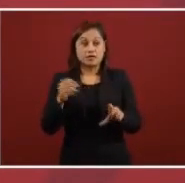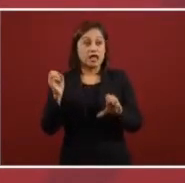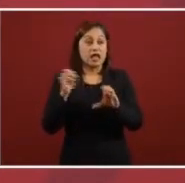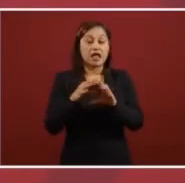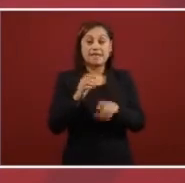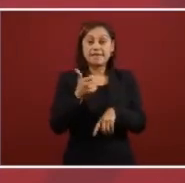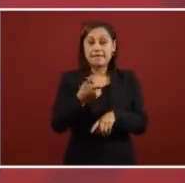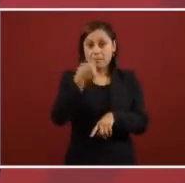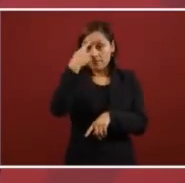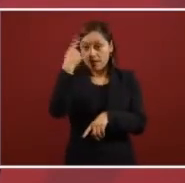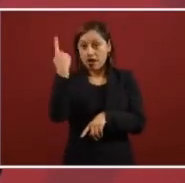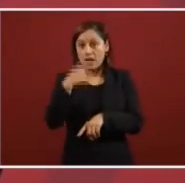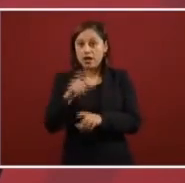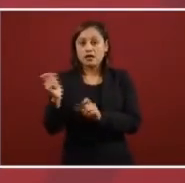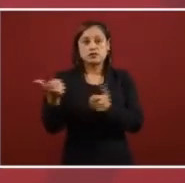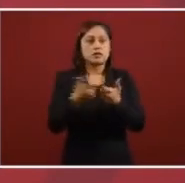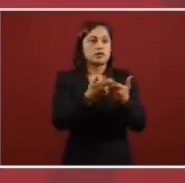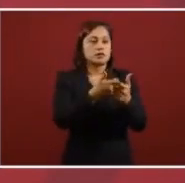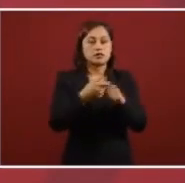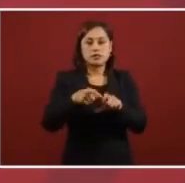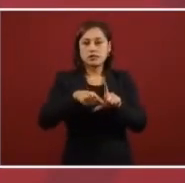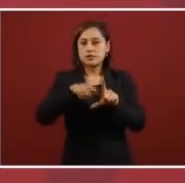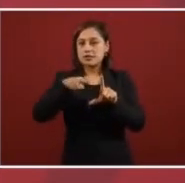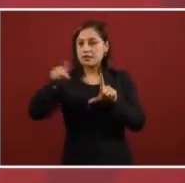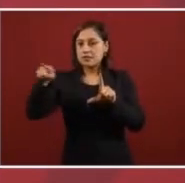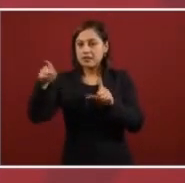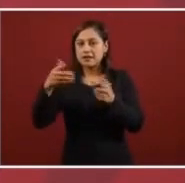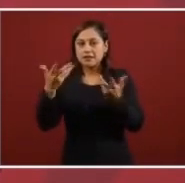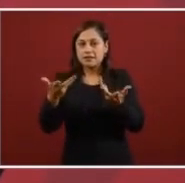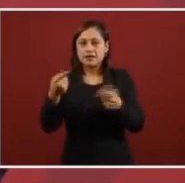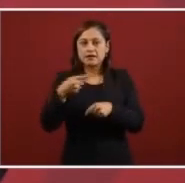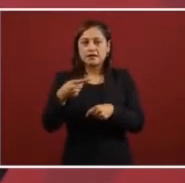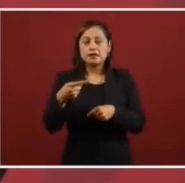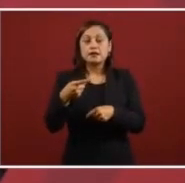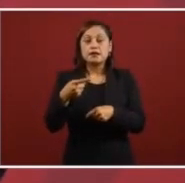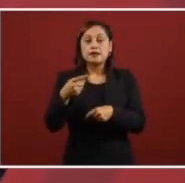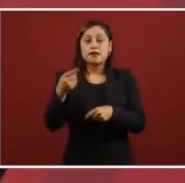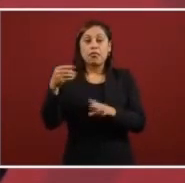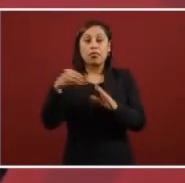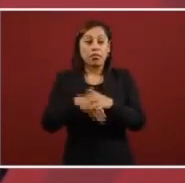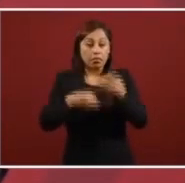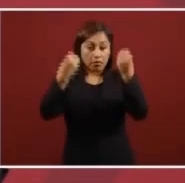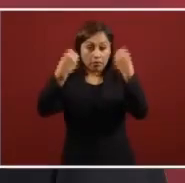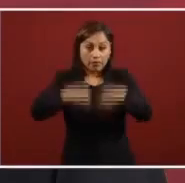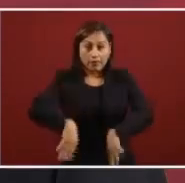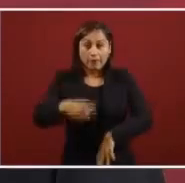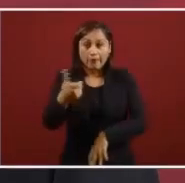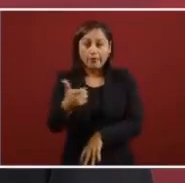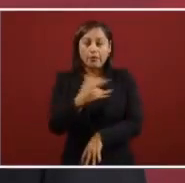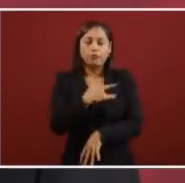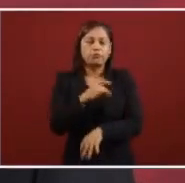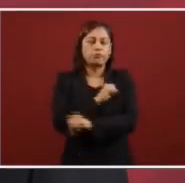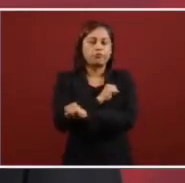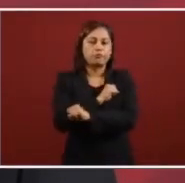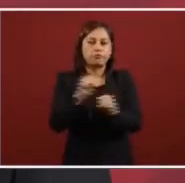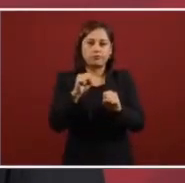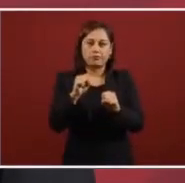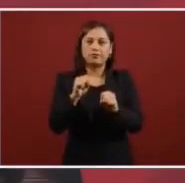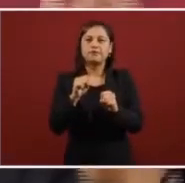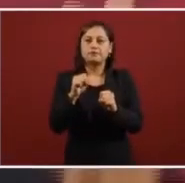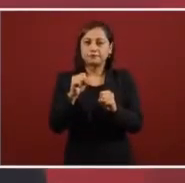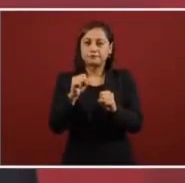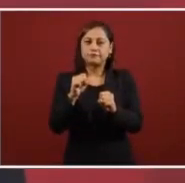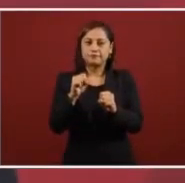then the ones who were investing or betting, they have heart attacks. Infarcts.